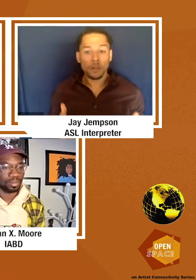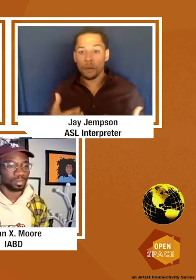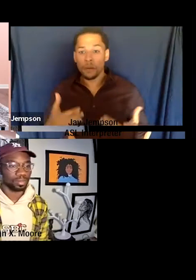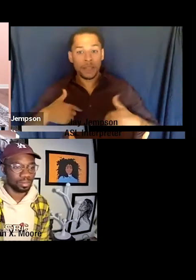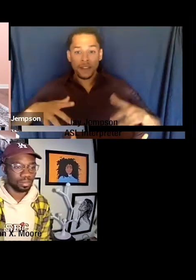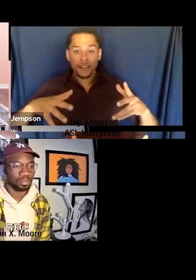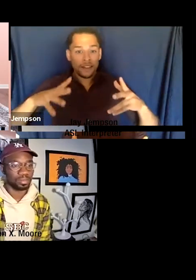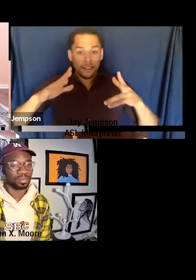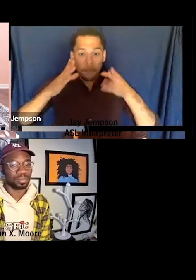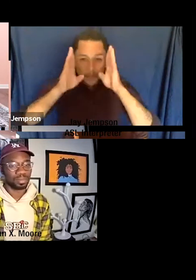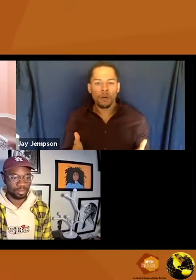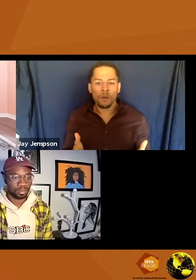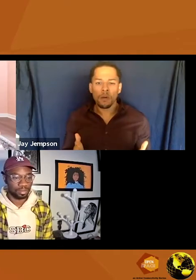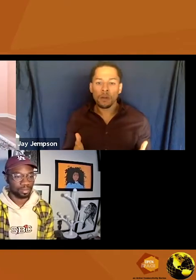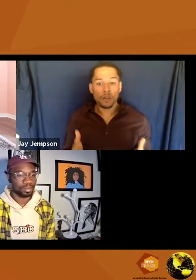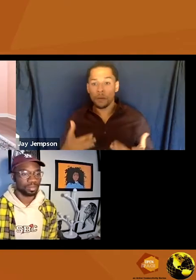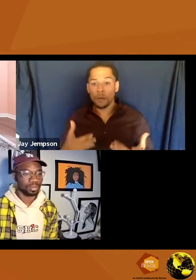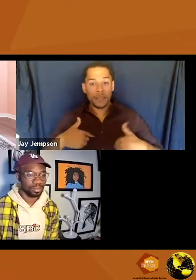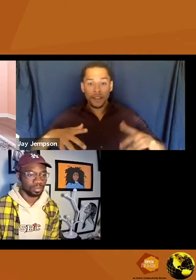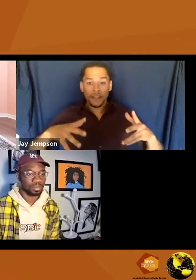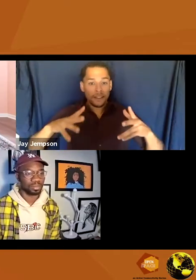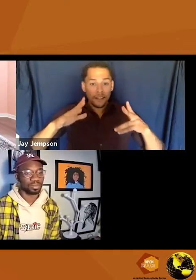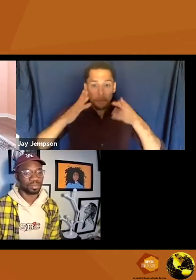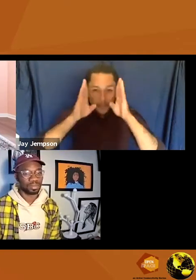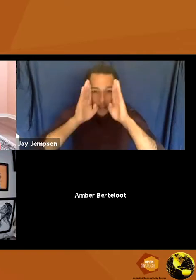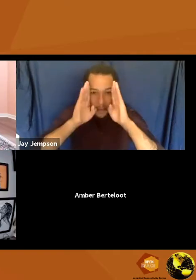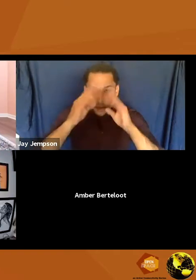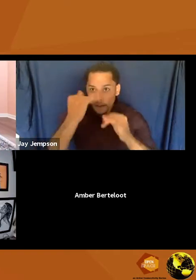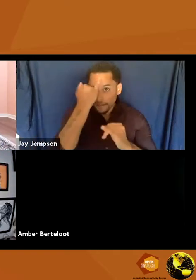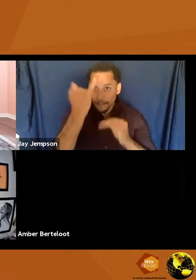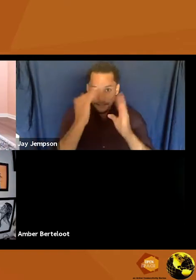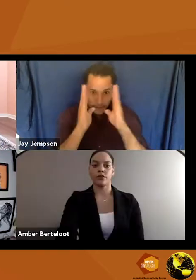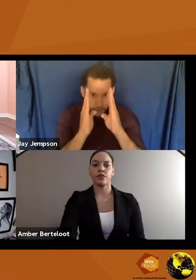know, I'm trying to think outside the box with the help of Kristopher.